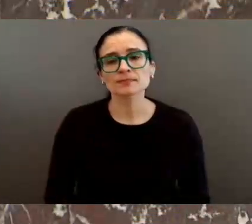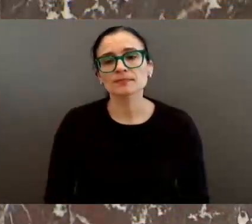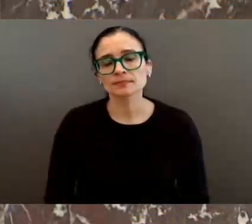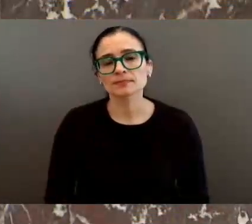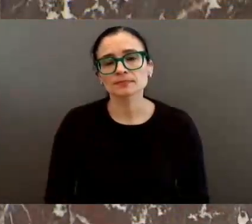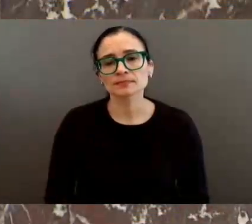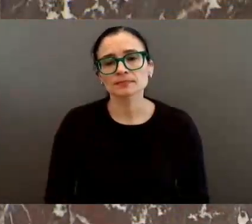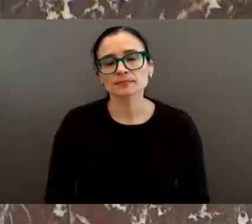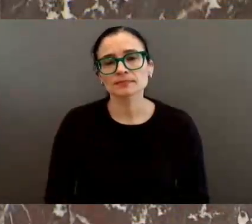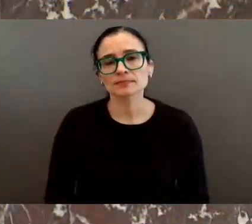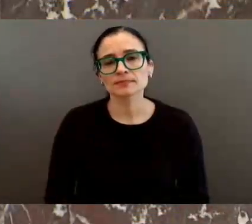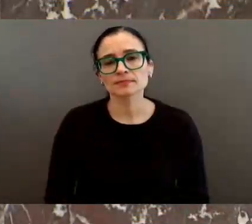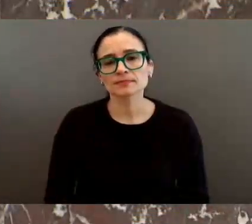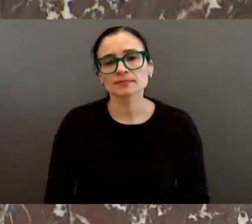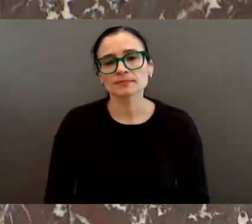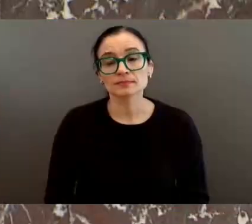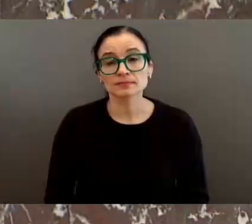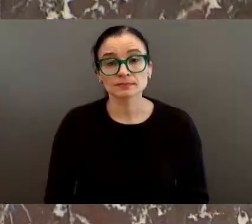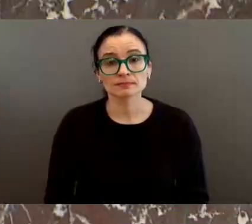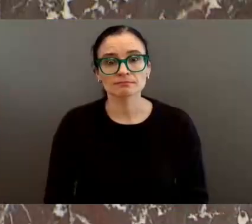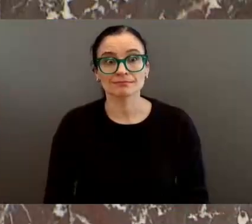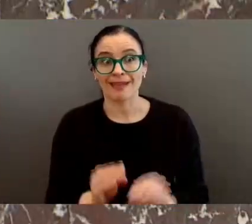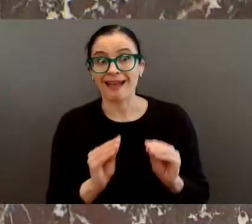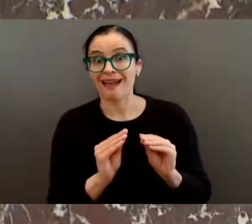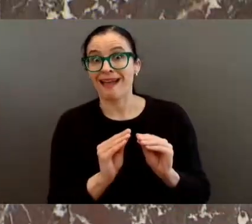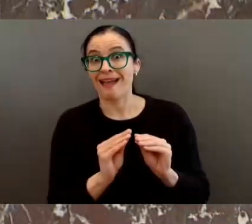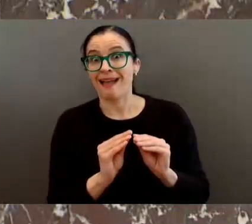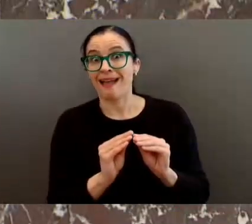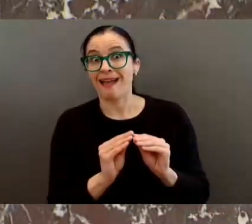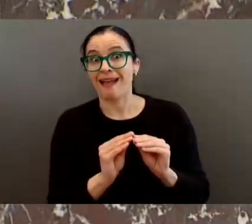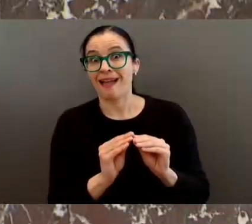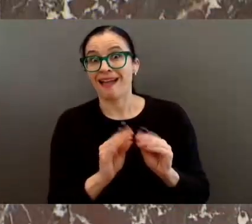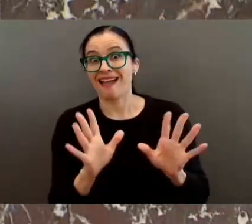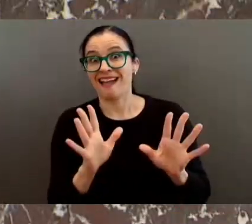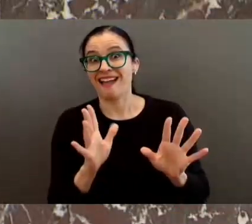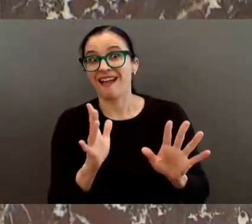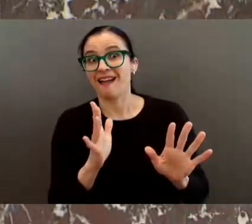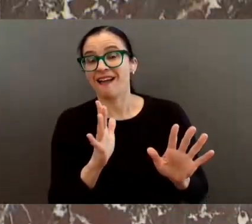soft spot, Honourable Speaker. My point, Honourable Speaker, is this.